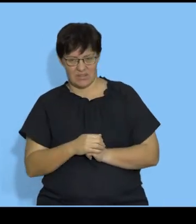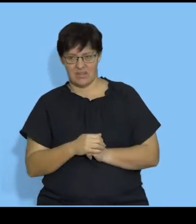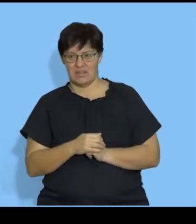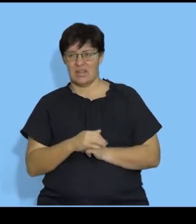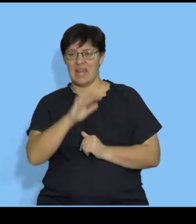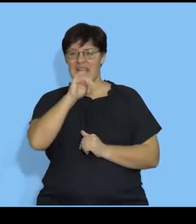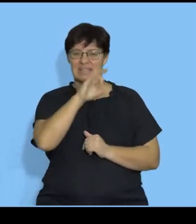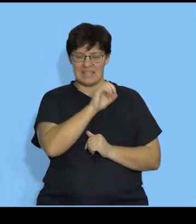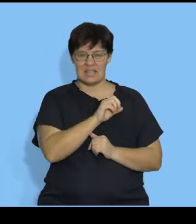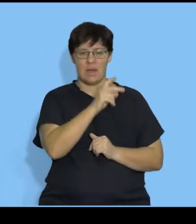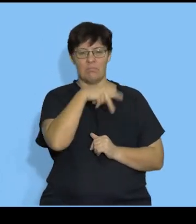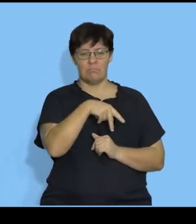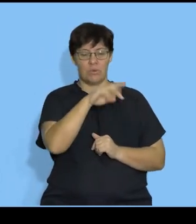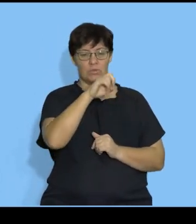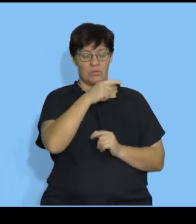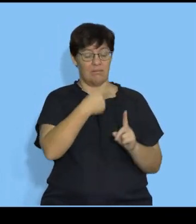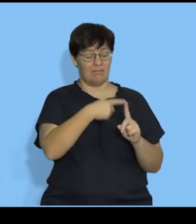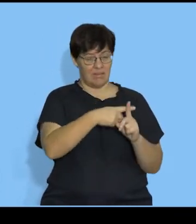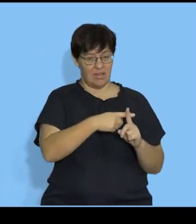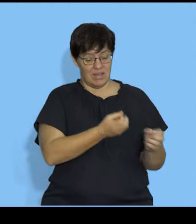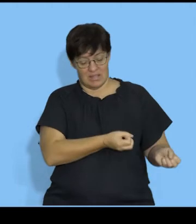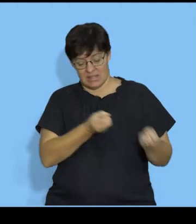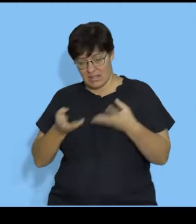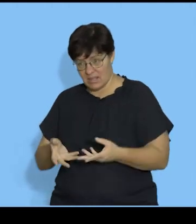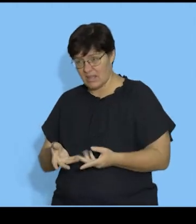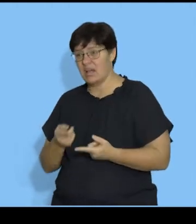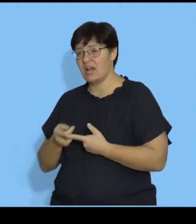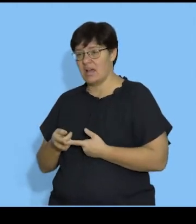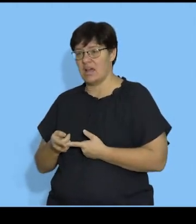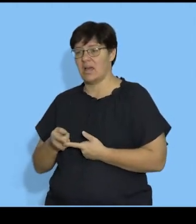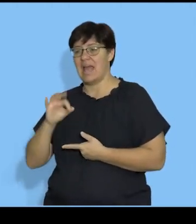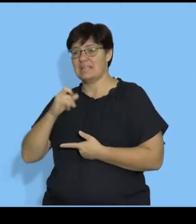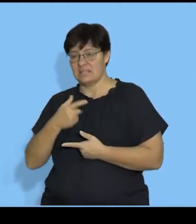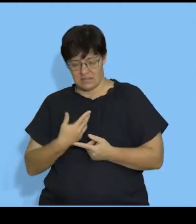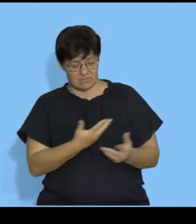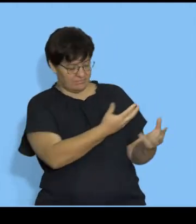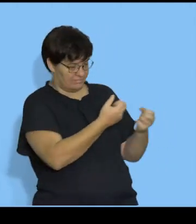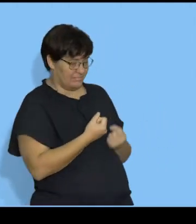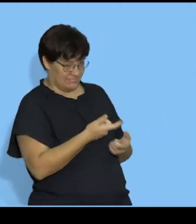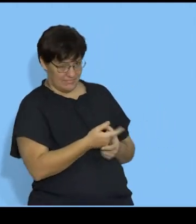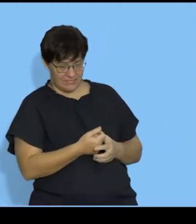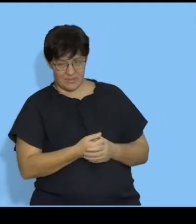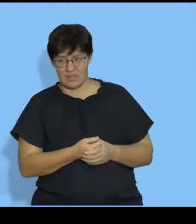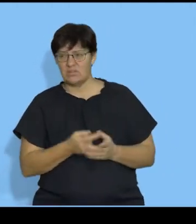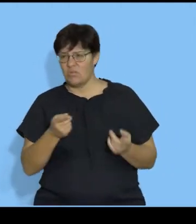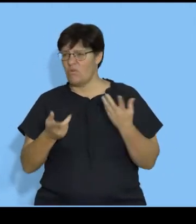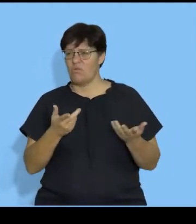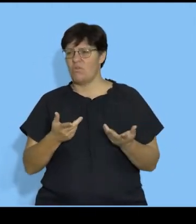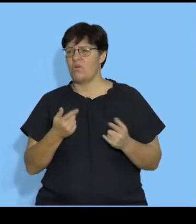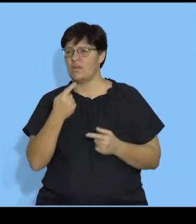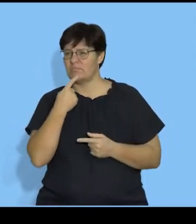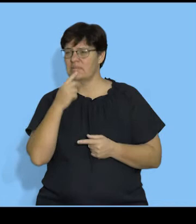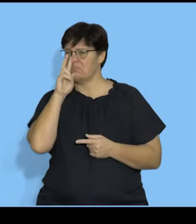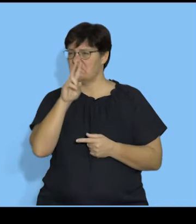donor, a base is a proton acceptor. All these ideas come to mind. So depending on your perspective, you can think of this as an acid